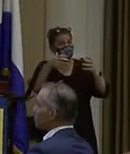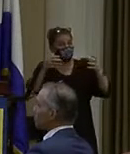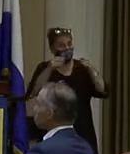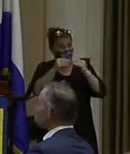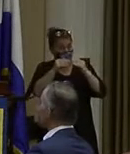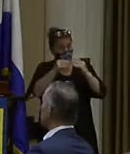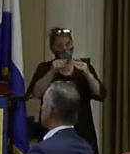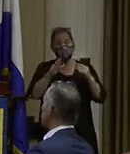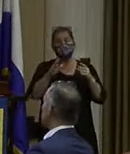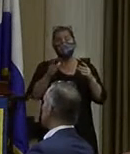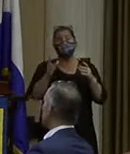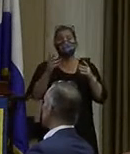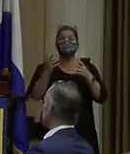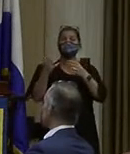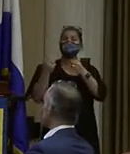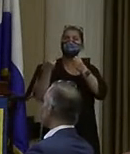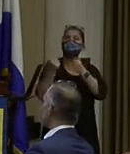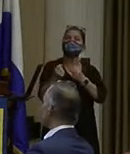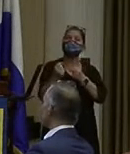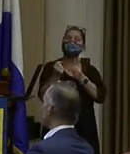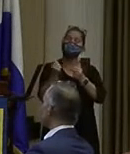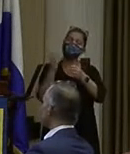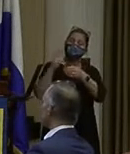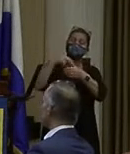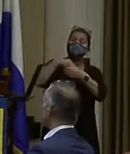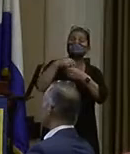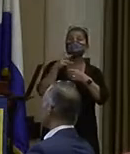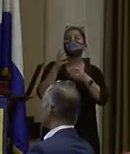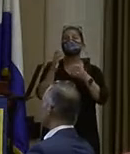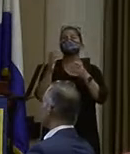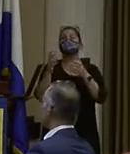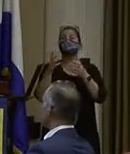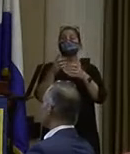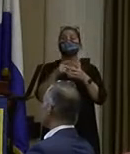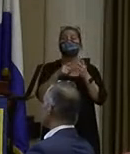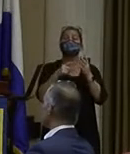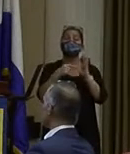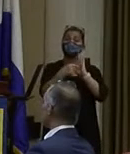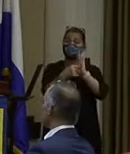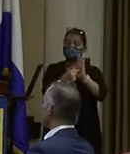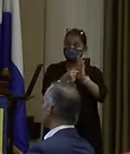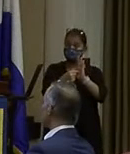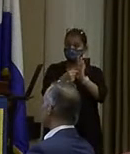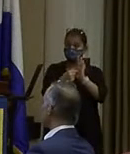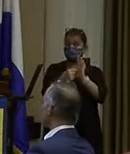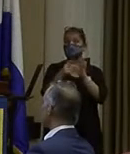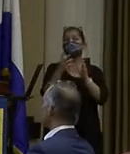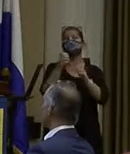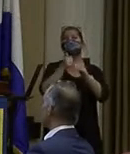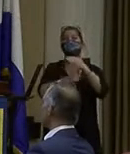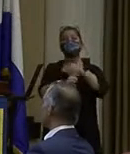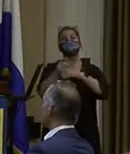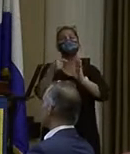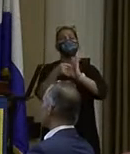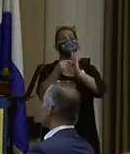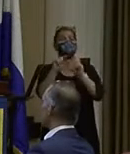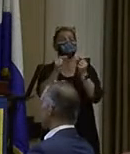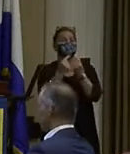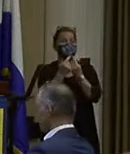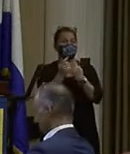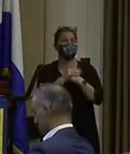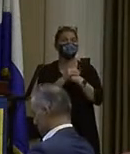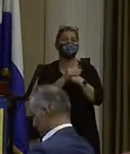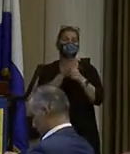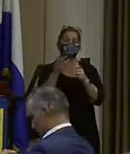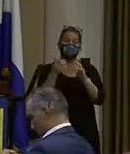is one that strengthens participation for and representation of underrepresented groups, and